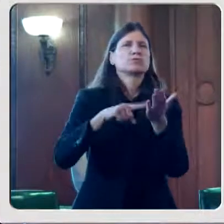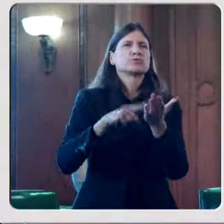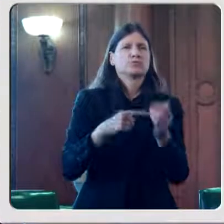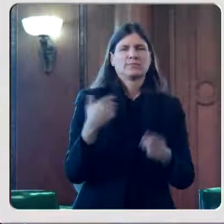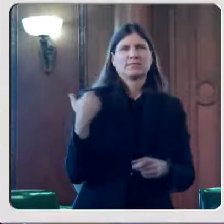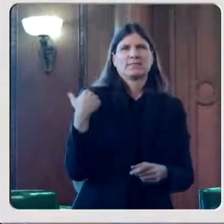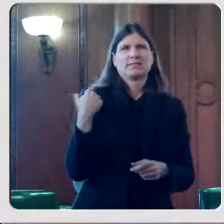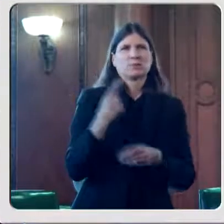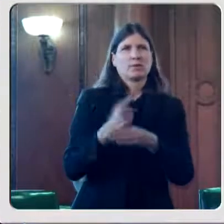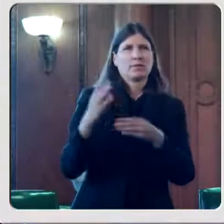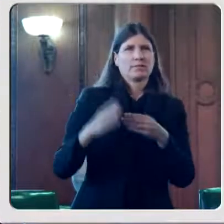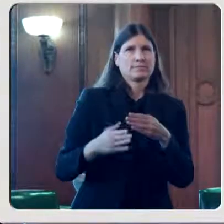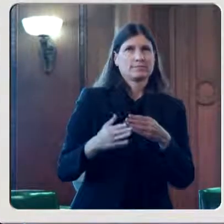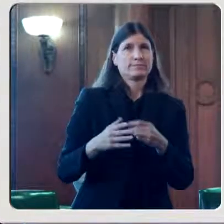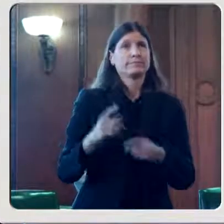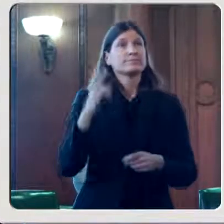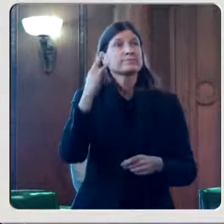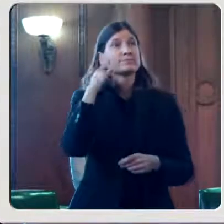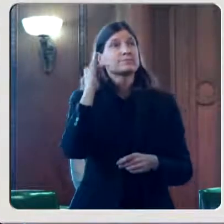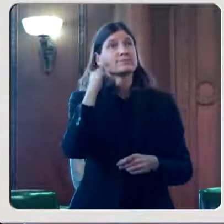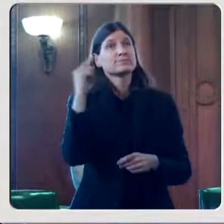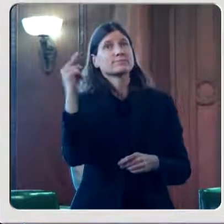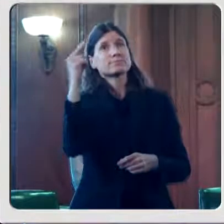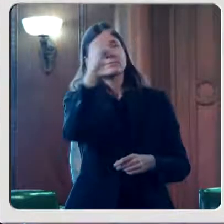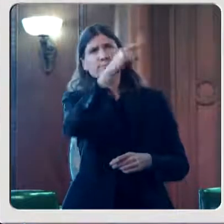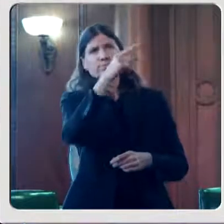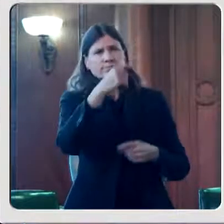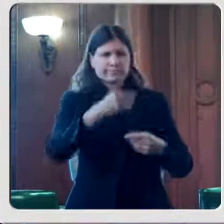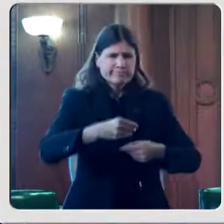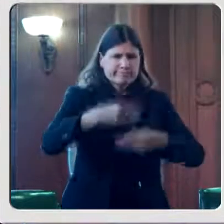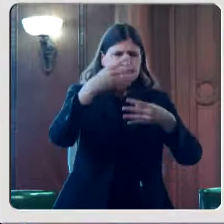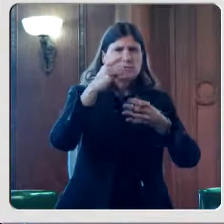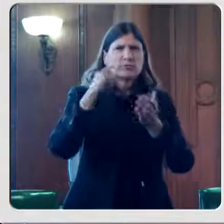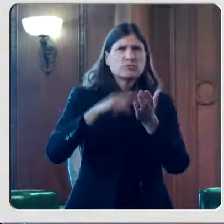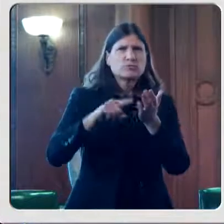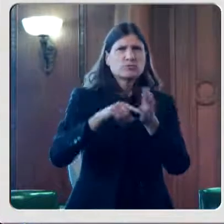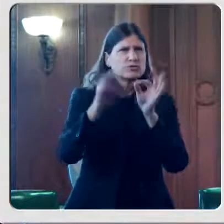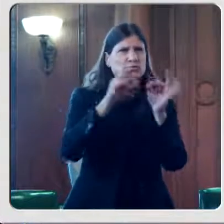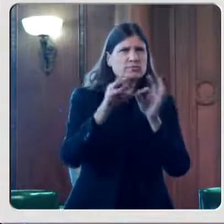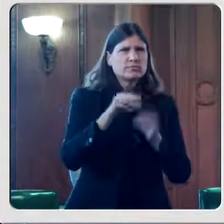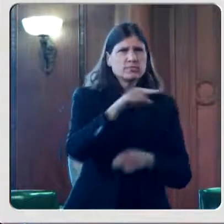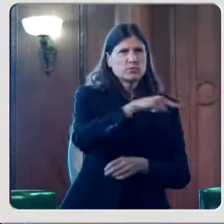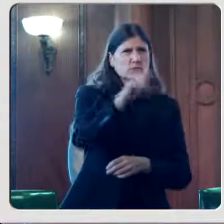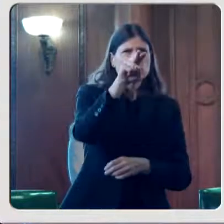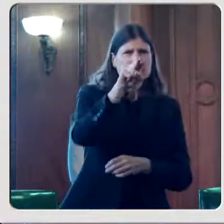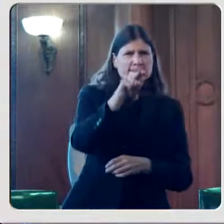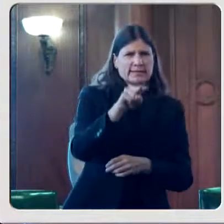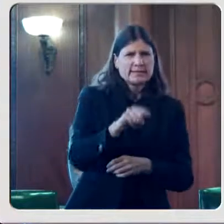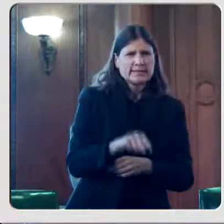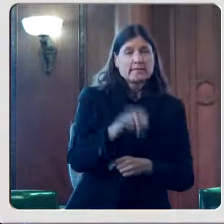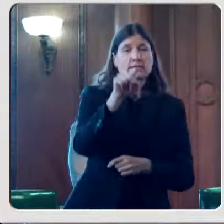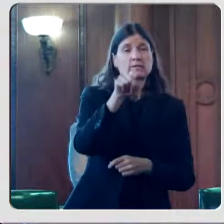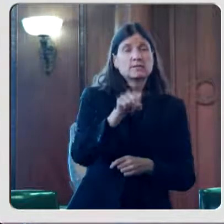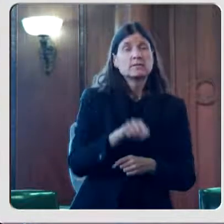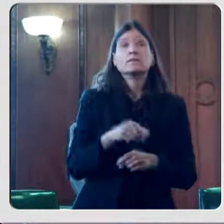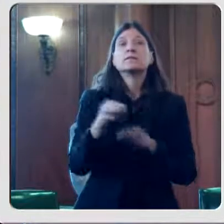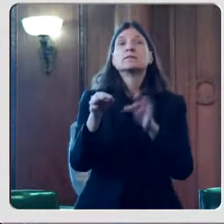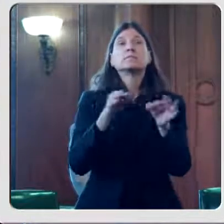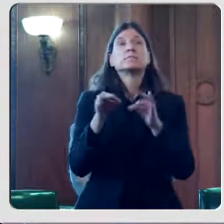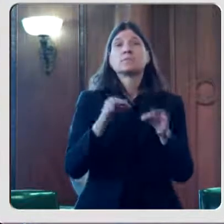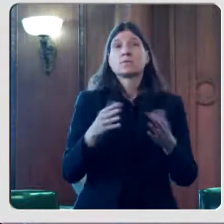did report that they are seeing evidence that the B.1.1.7 variant that is found in the United